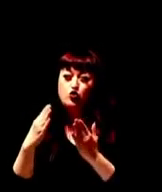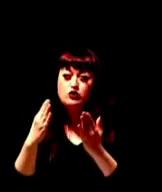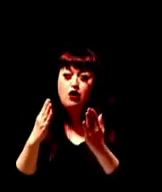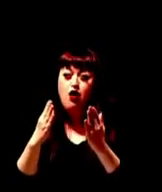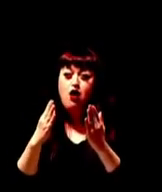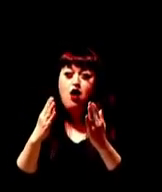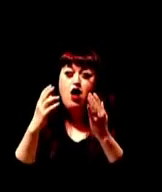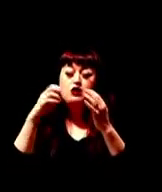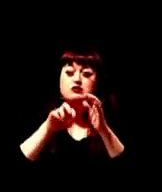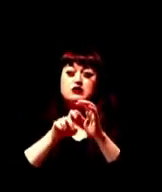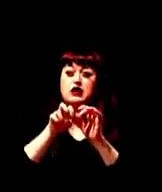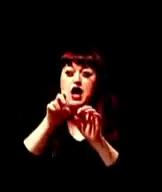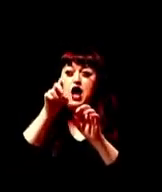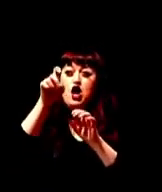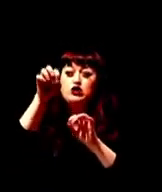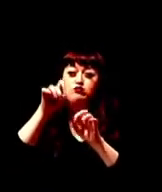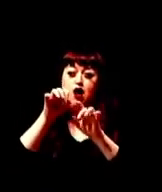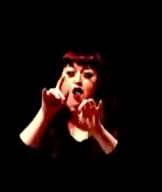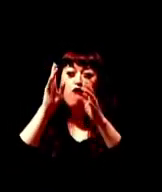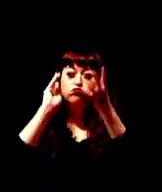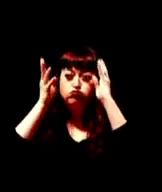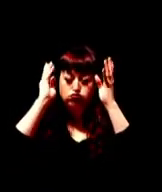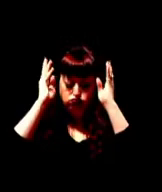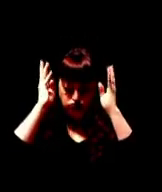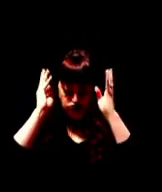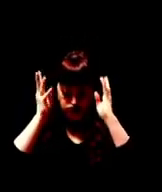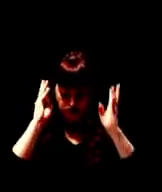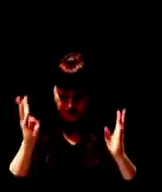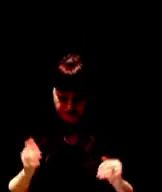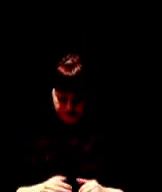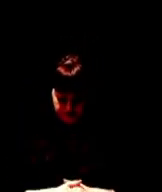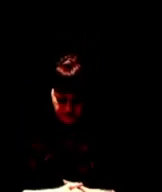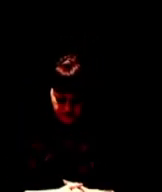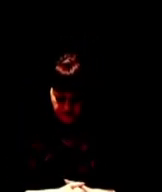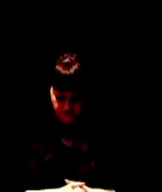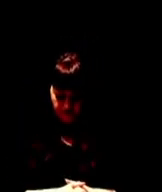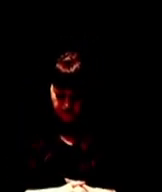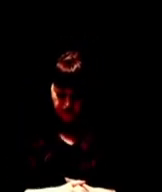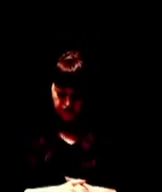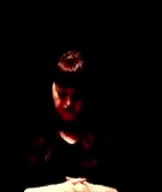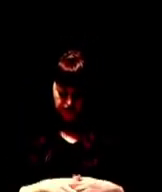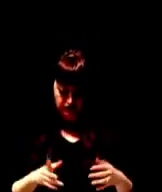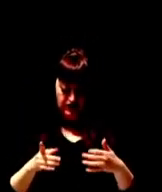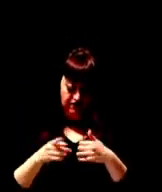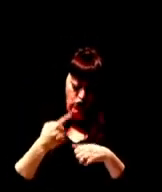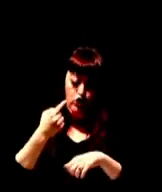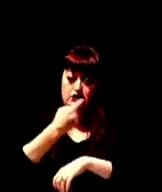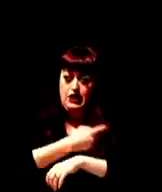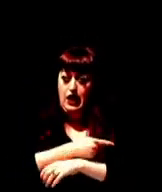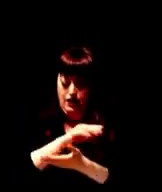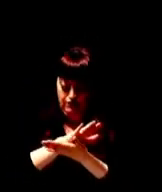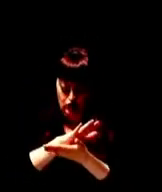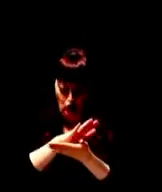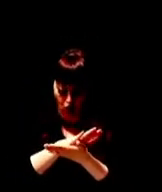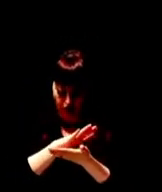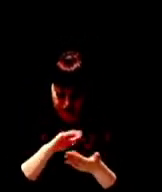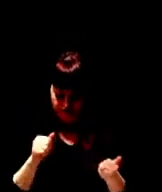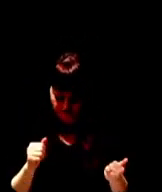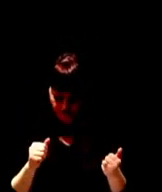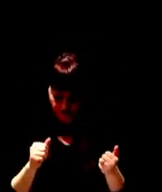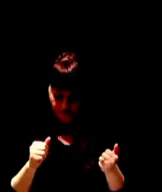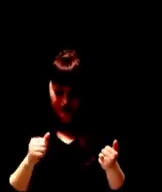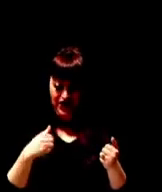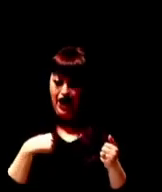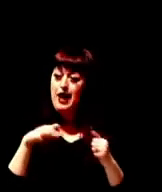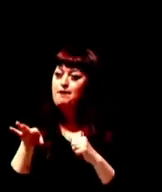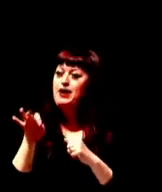main staircase, and they swept me up in it. Now I had planned my first day of school outfit meticulously, a new